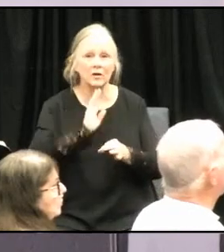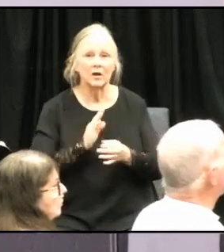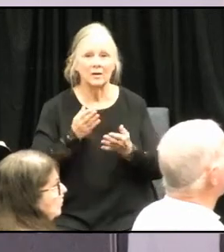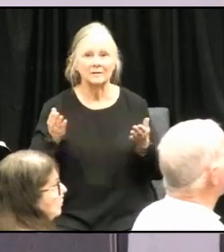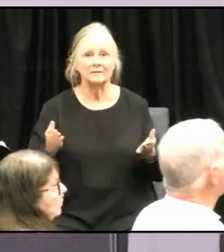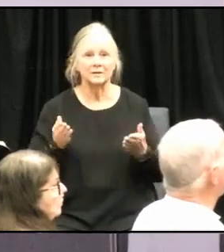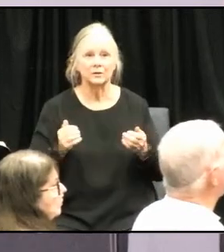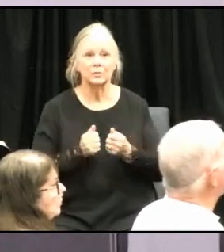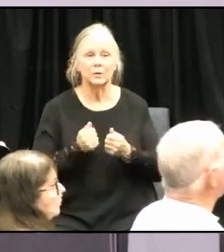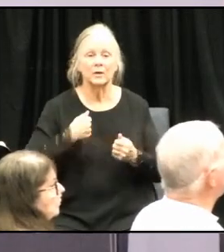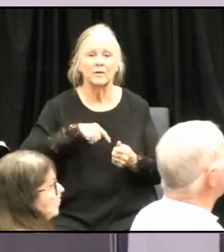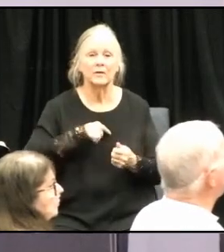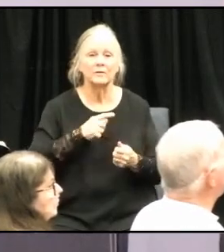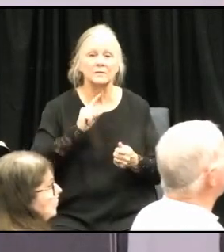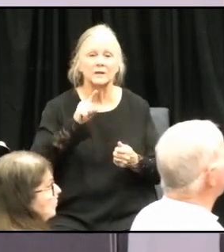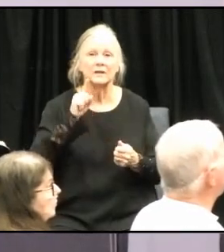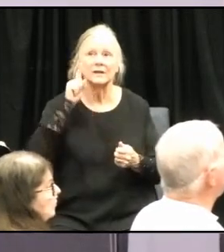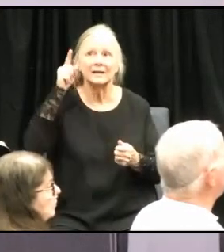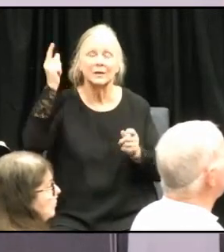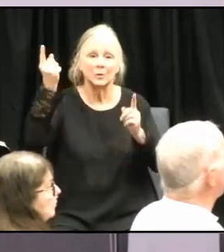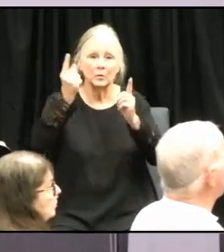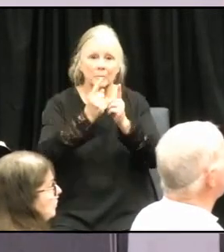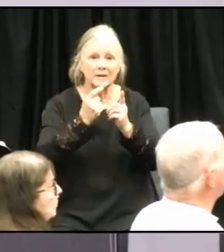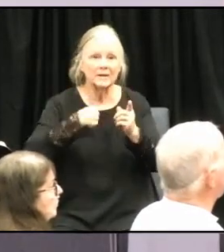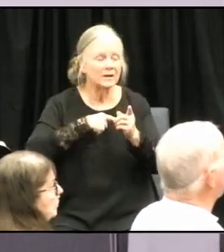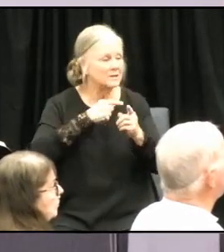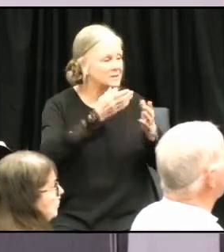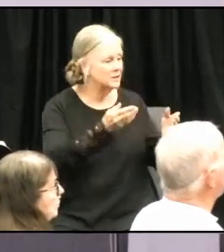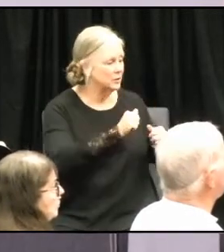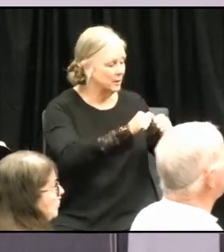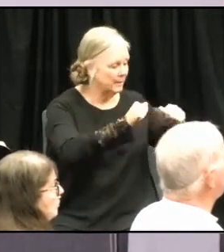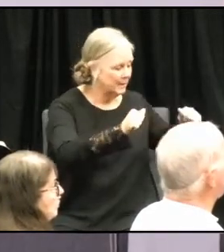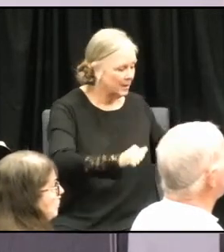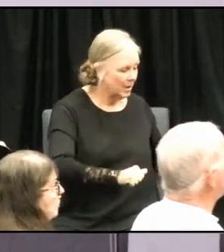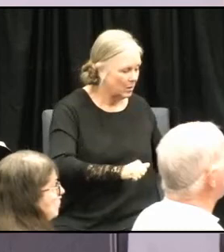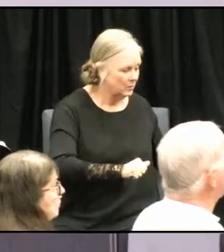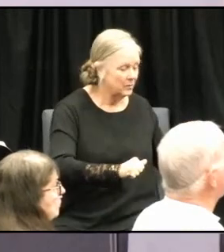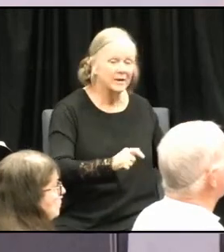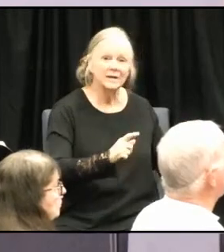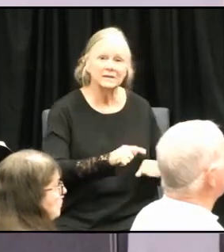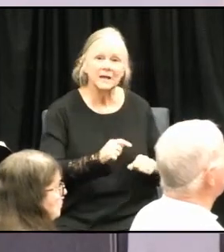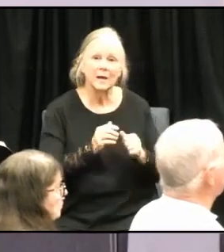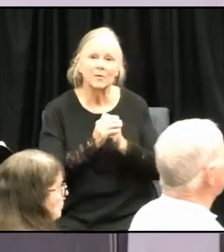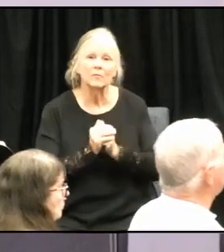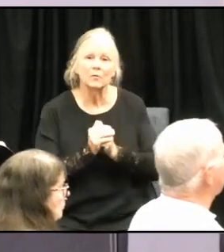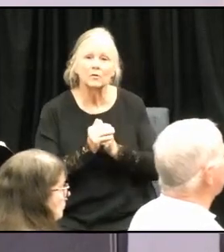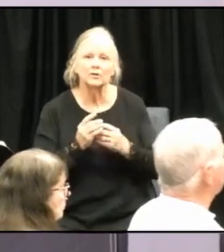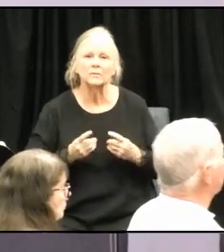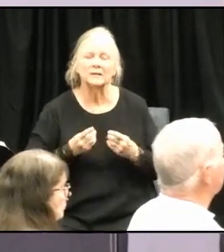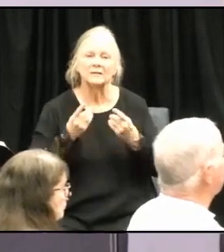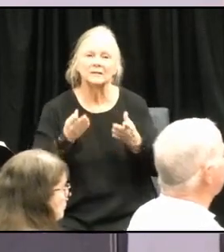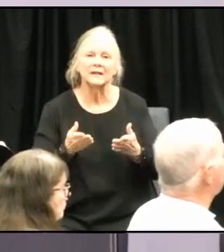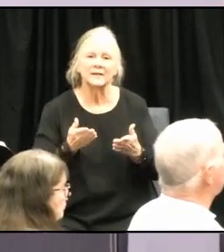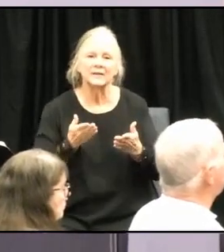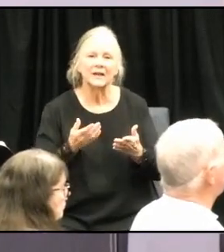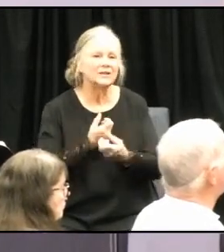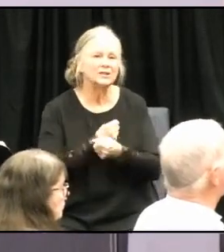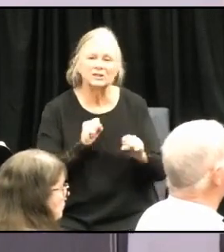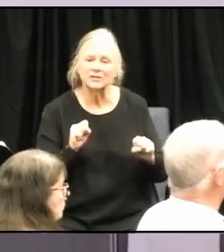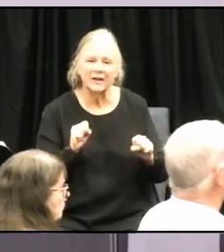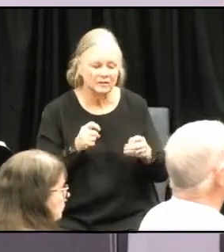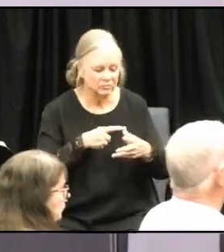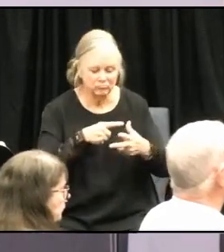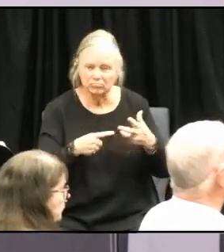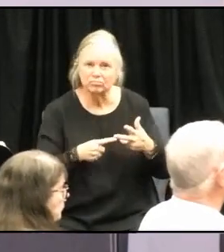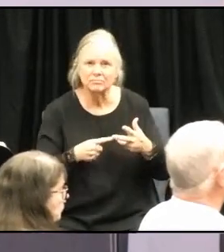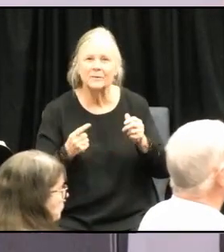us and will meet us here. Amen. In the altar, in a time of worship, of dedication, even salvation, to meet